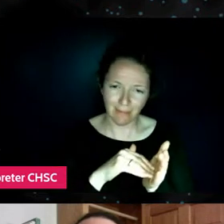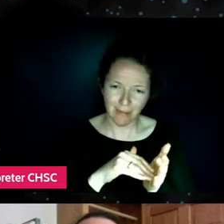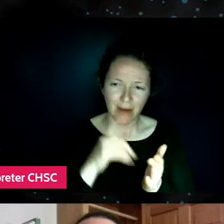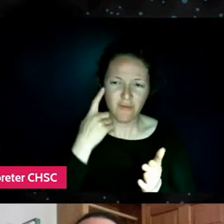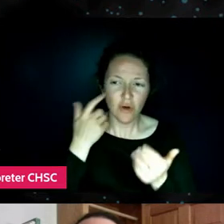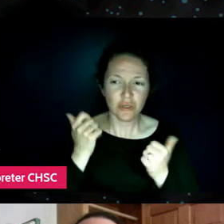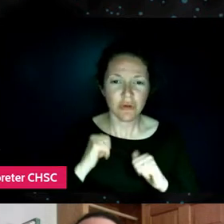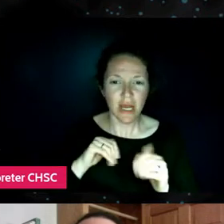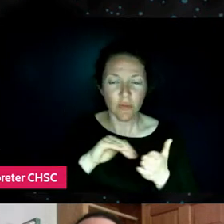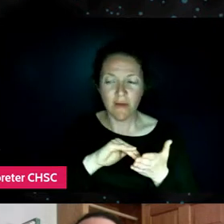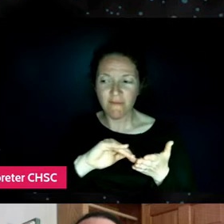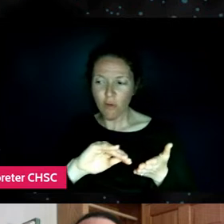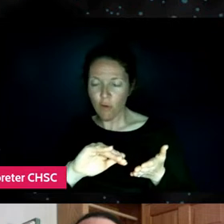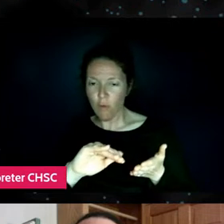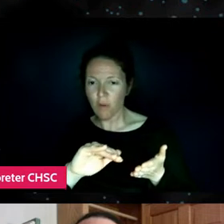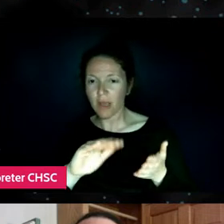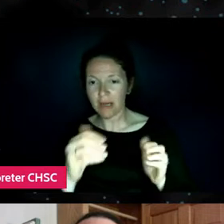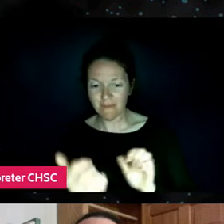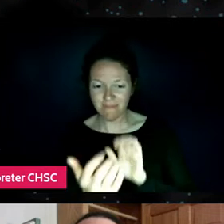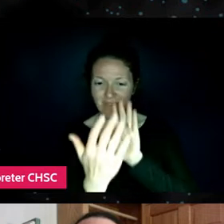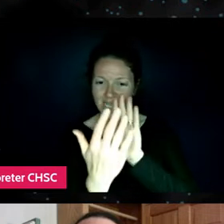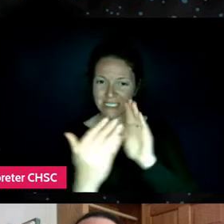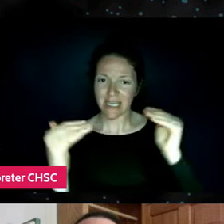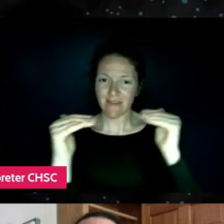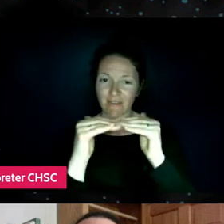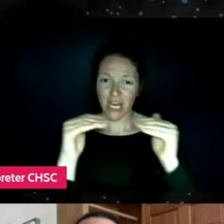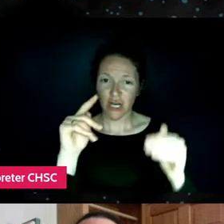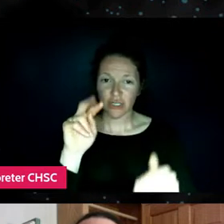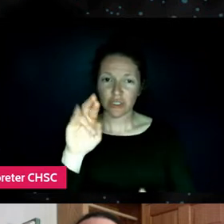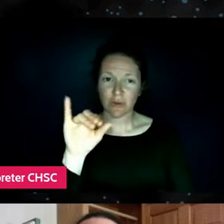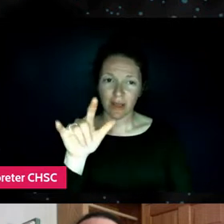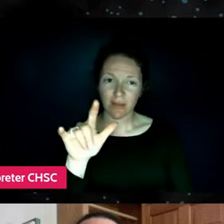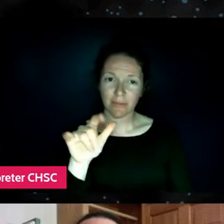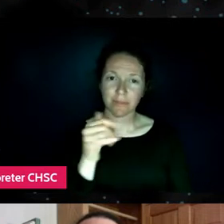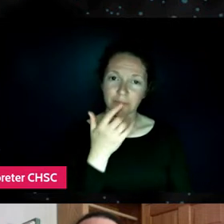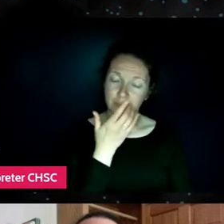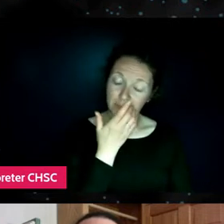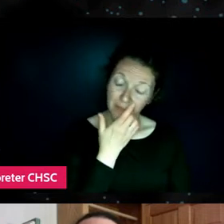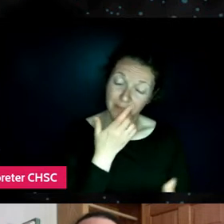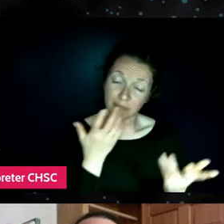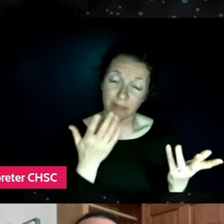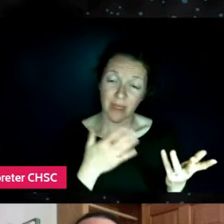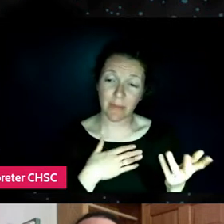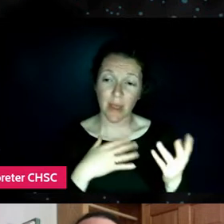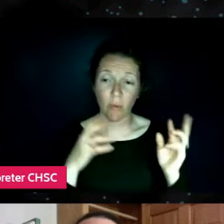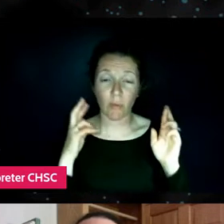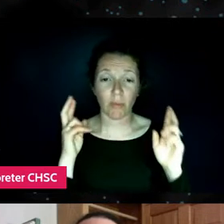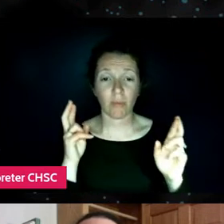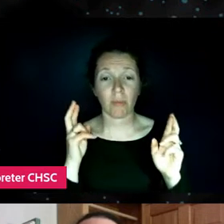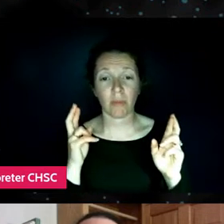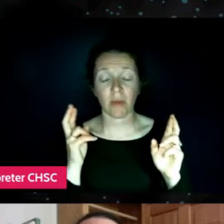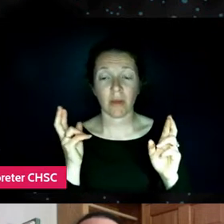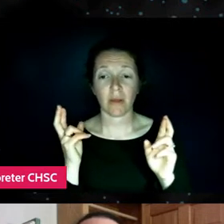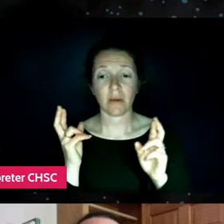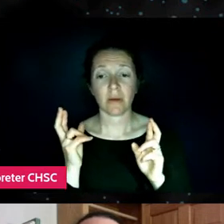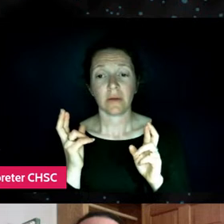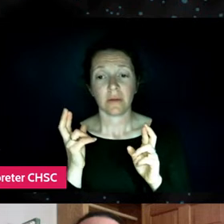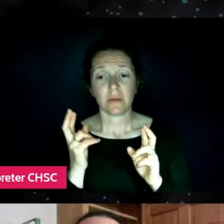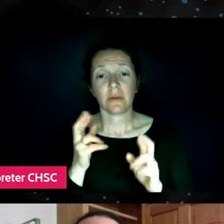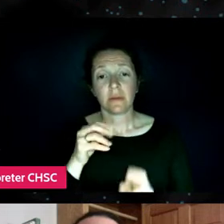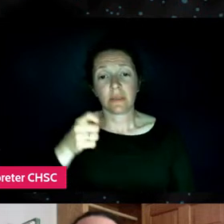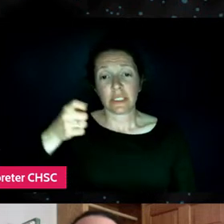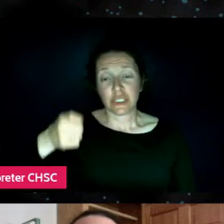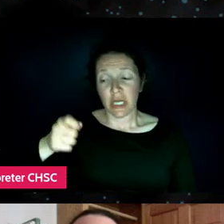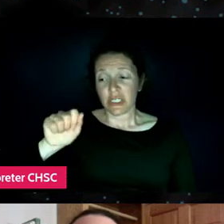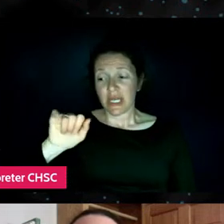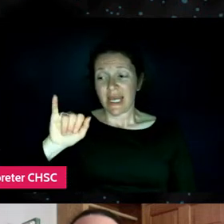avoid facing a fair trial. So my hope would be that Judge Aiken will